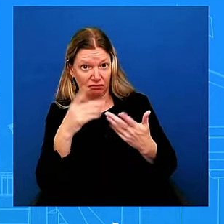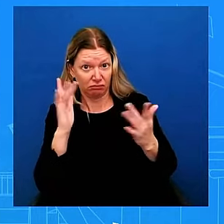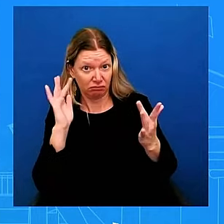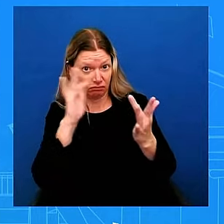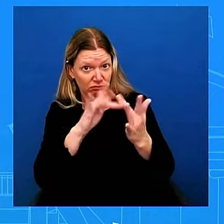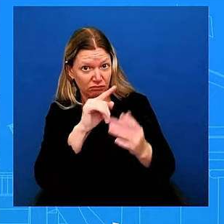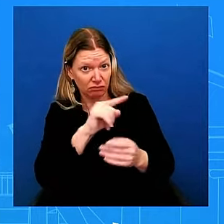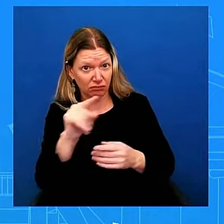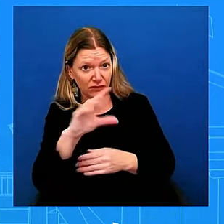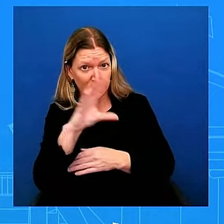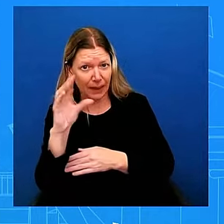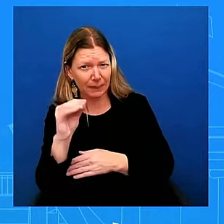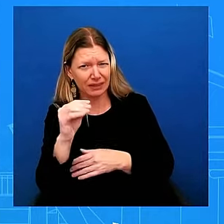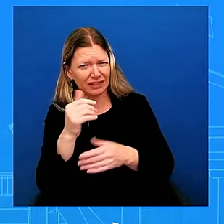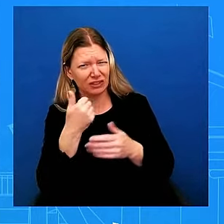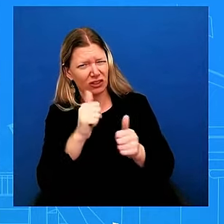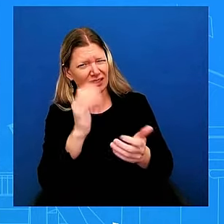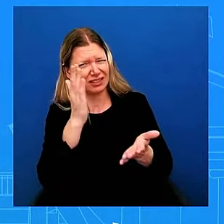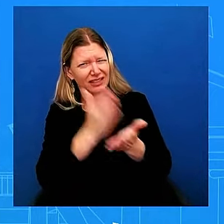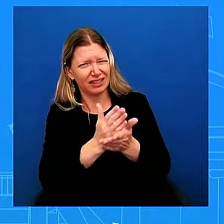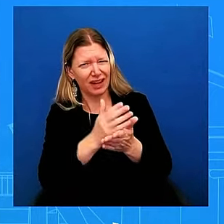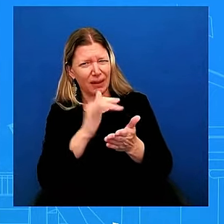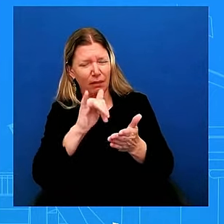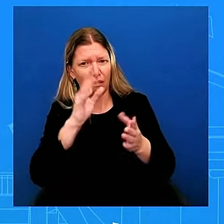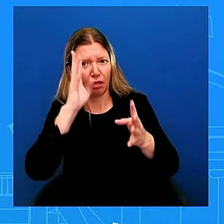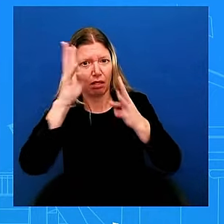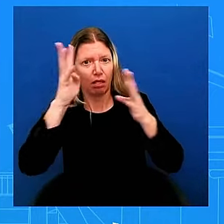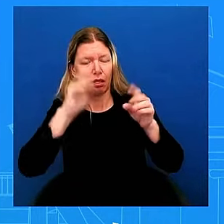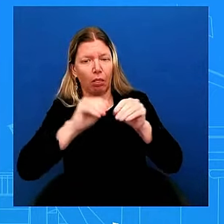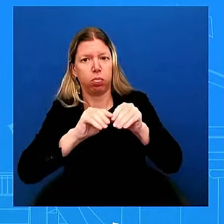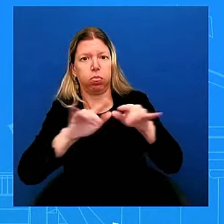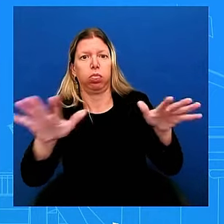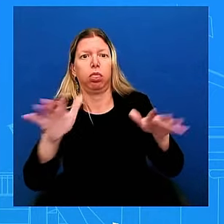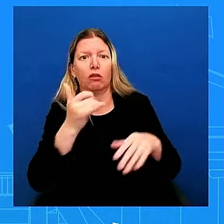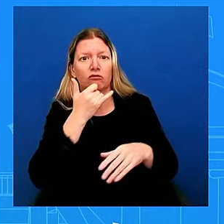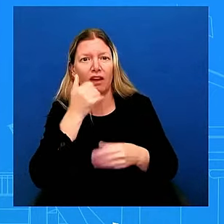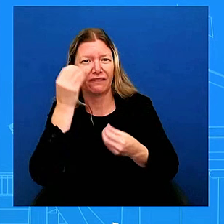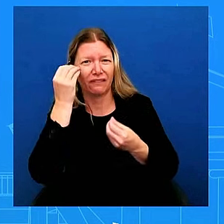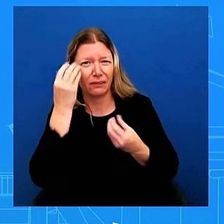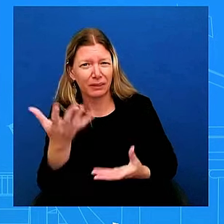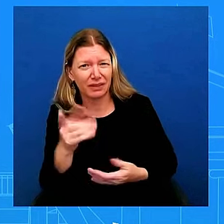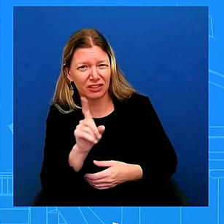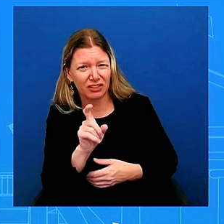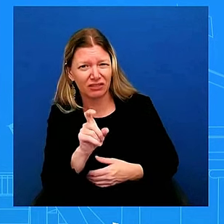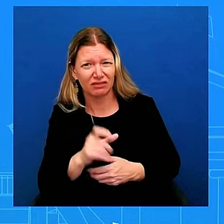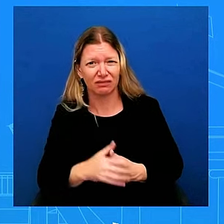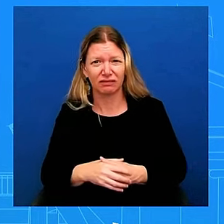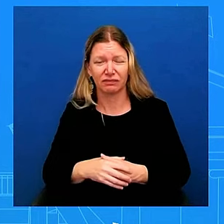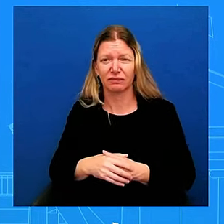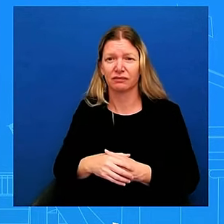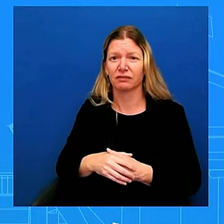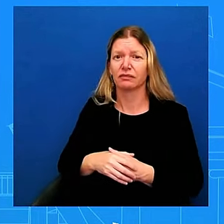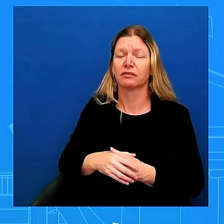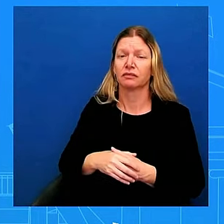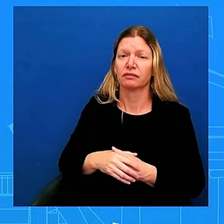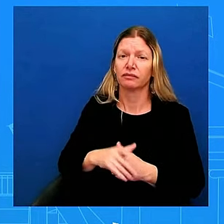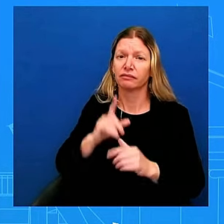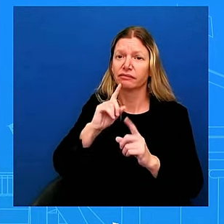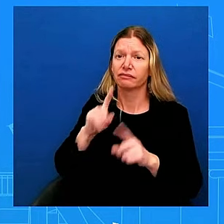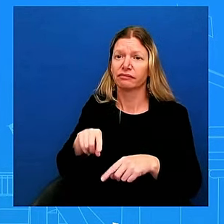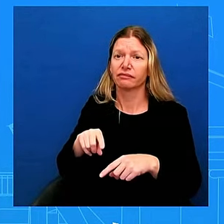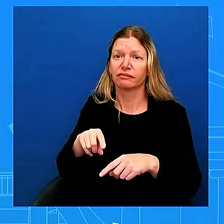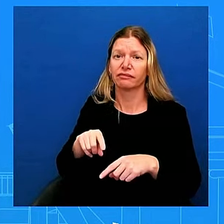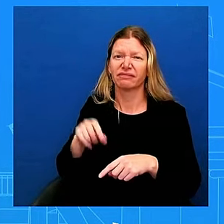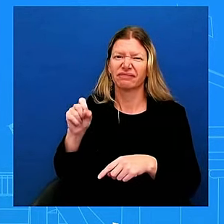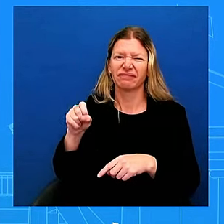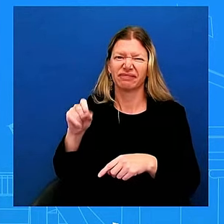the disinformation or kind of quell it in any way? Well, the rhetoric that we hear, we